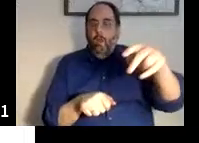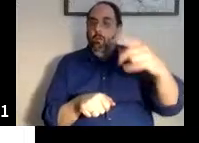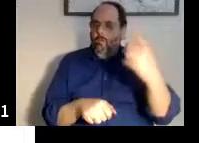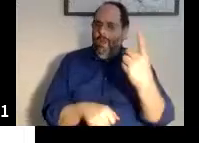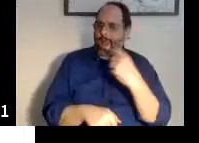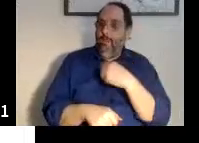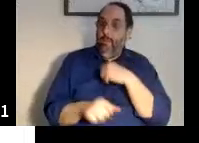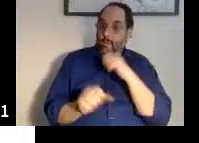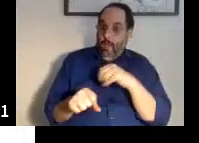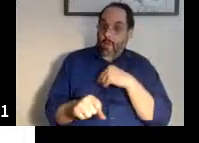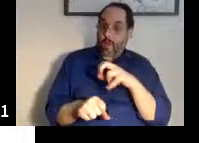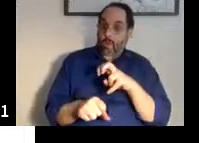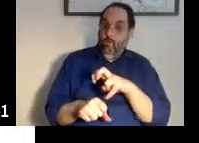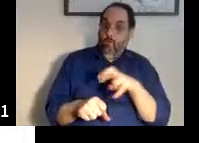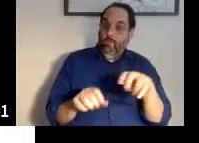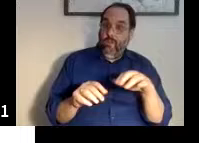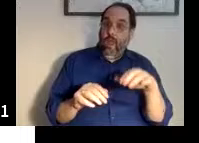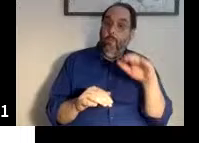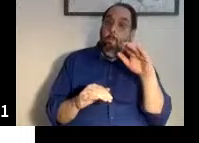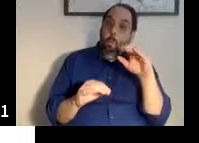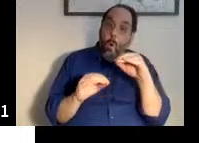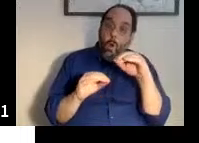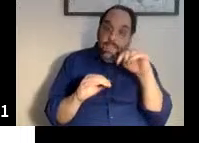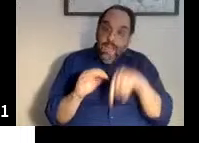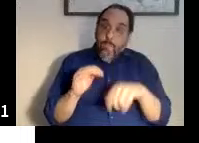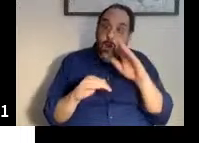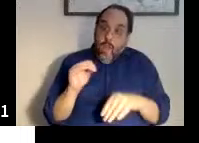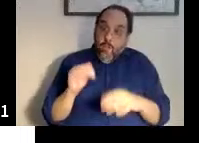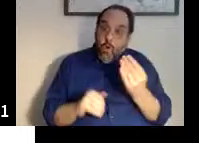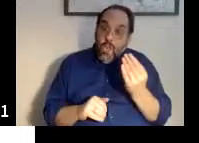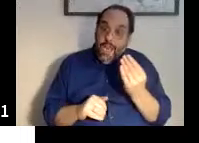says, can my transfer steps be deeper than 14? Yes, they can.